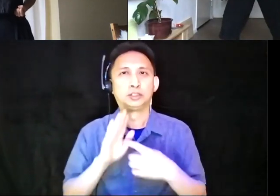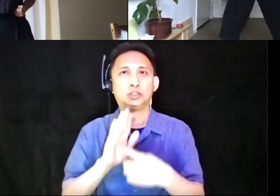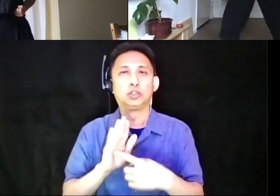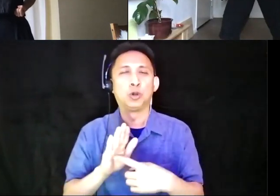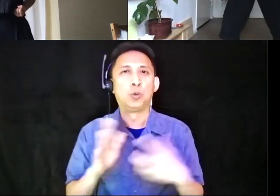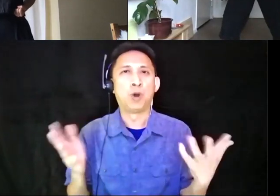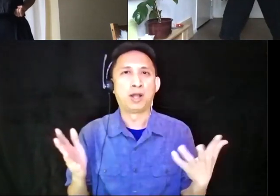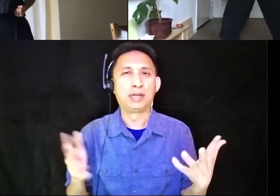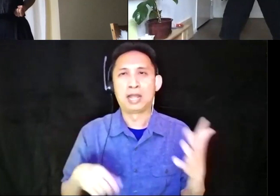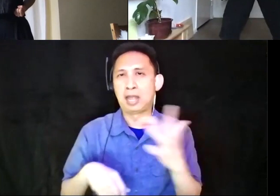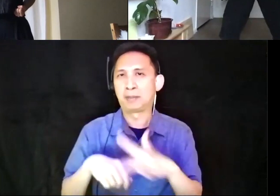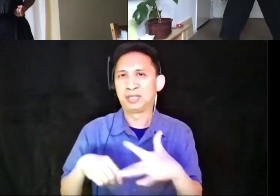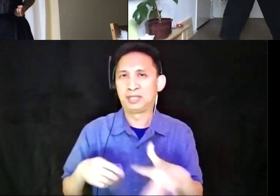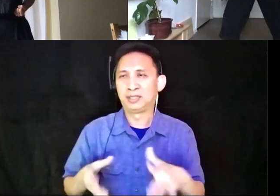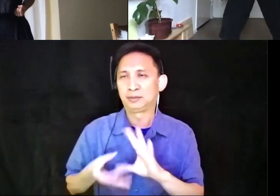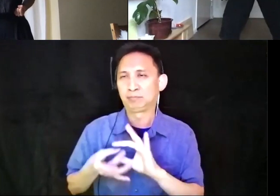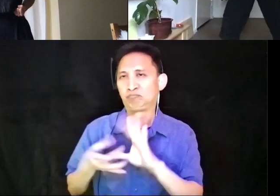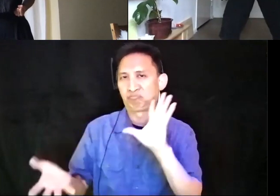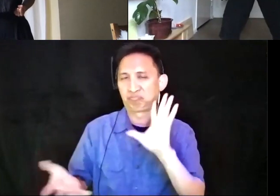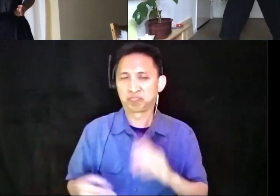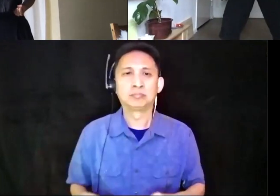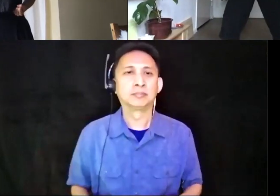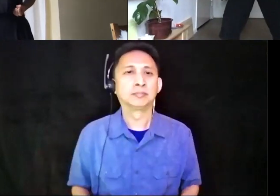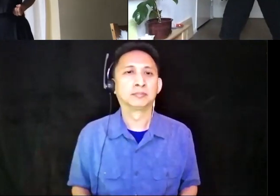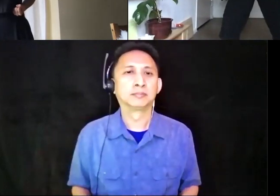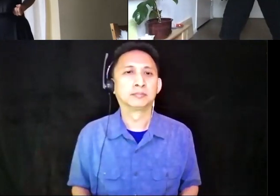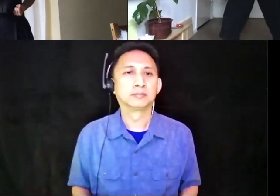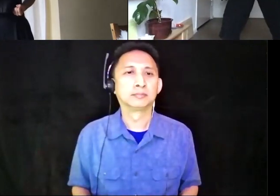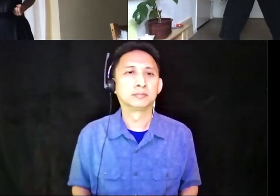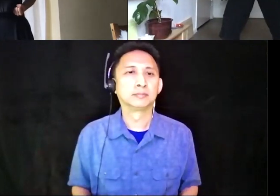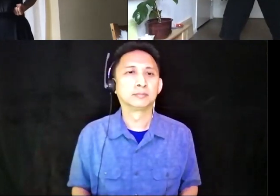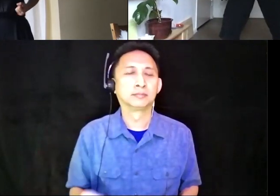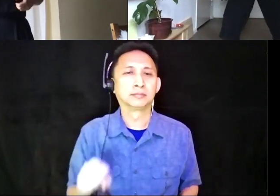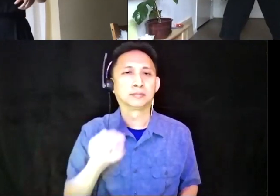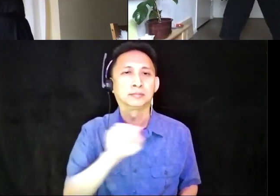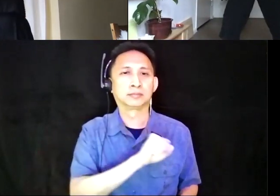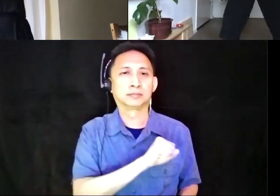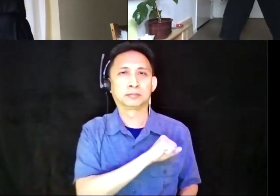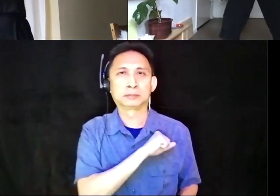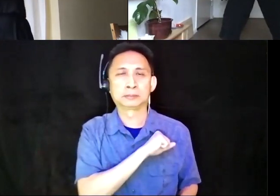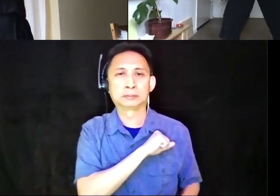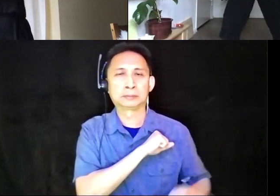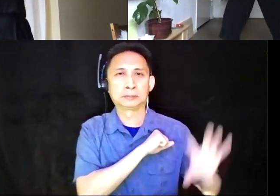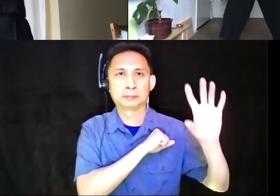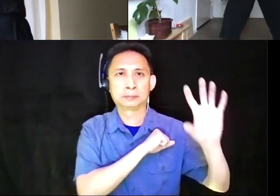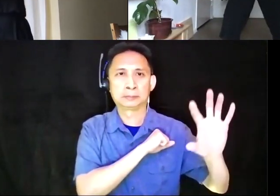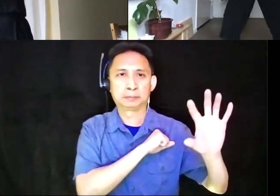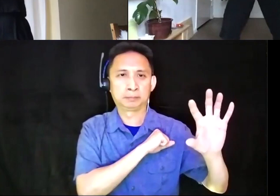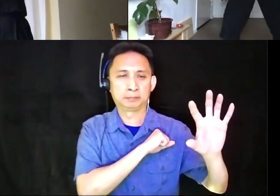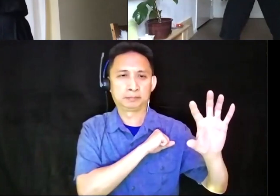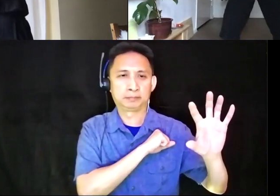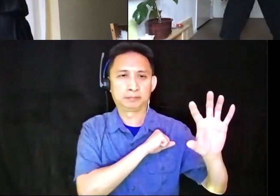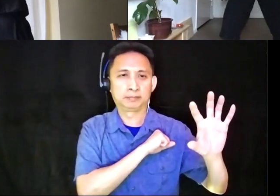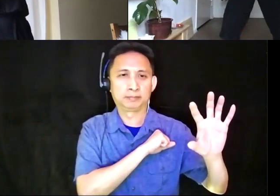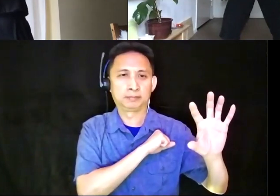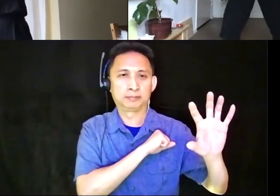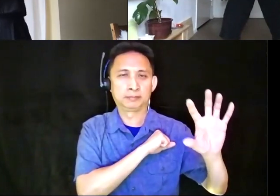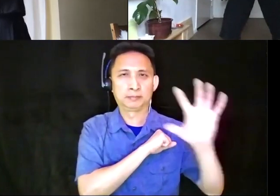So here, one fist covers the chest, the other hand comes into the tiger claw and